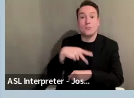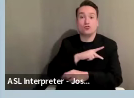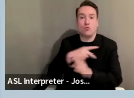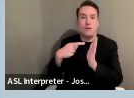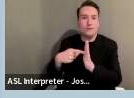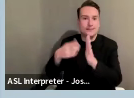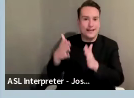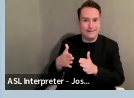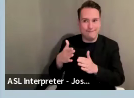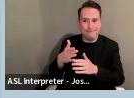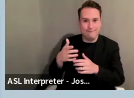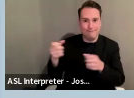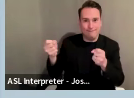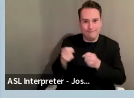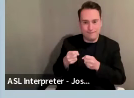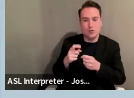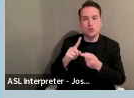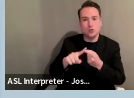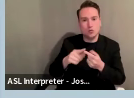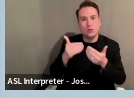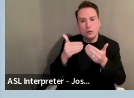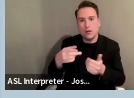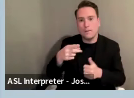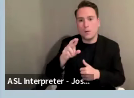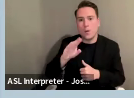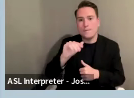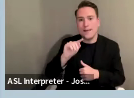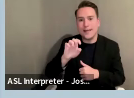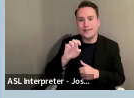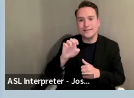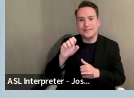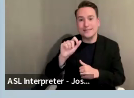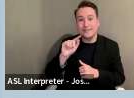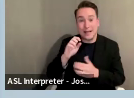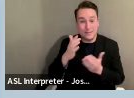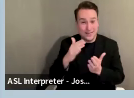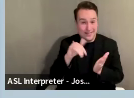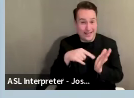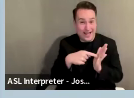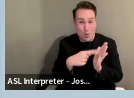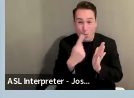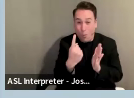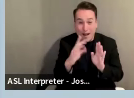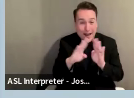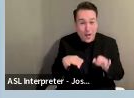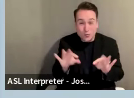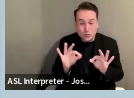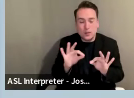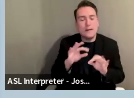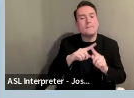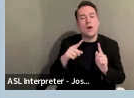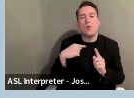to probate the estate, which may have just had one house in it. But those are the fees that we want to